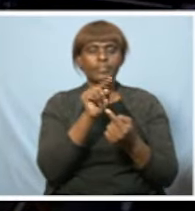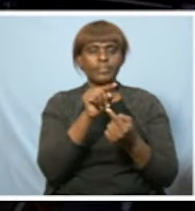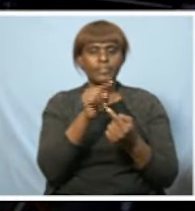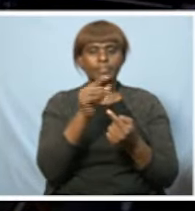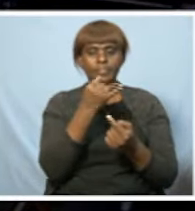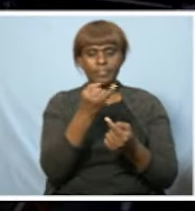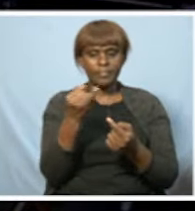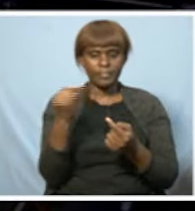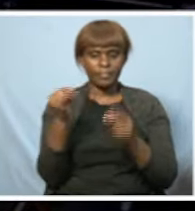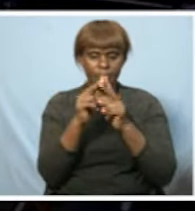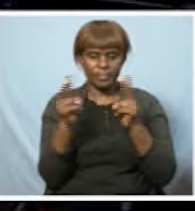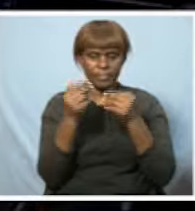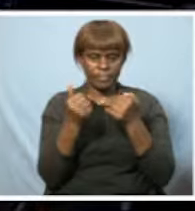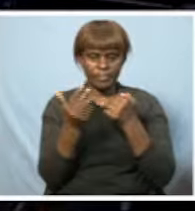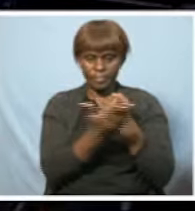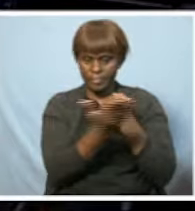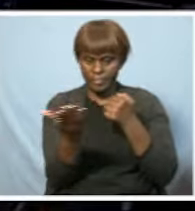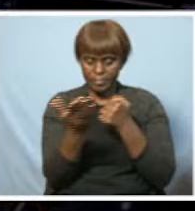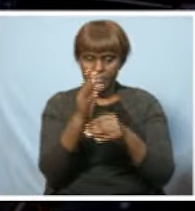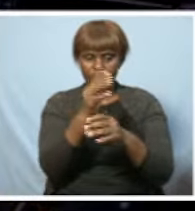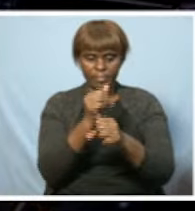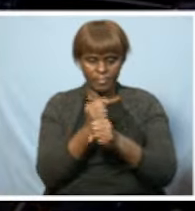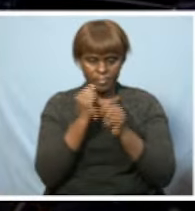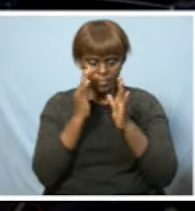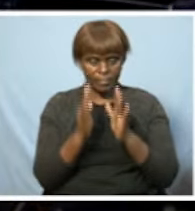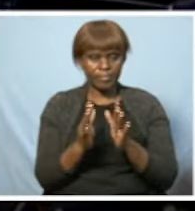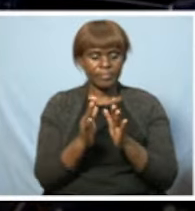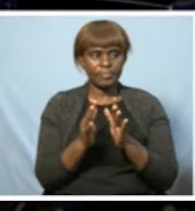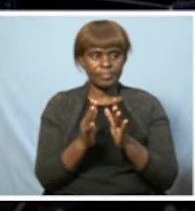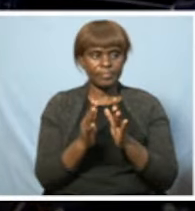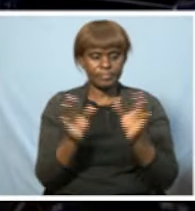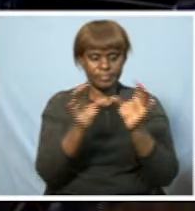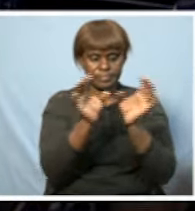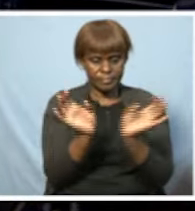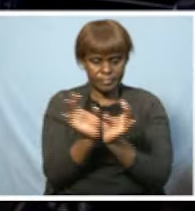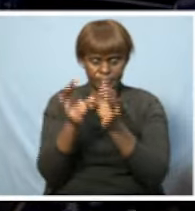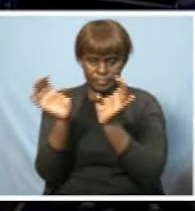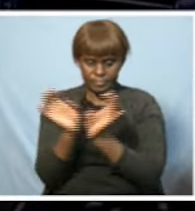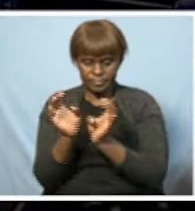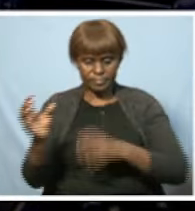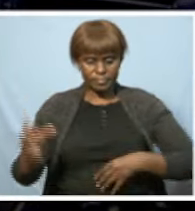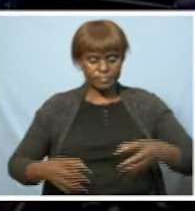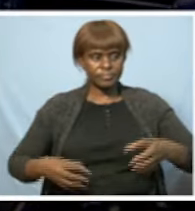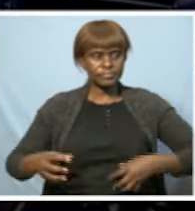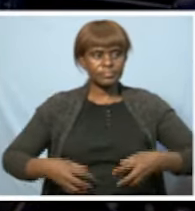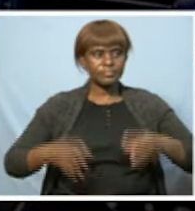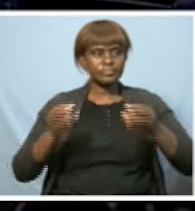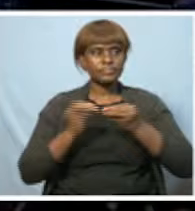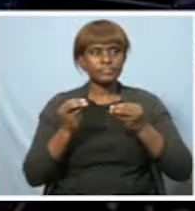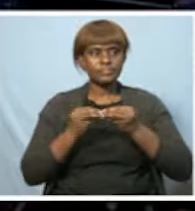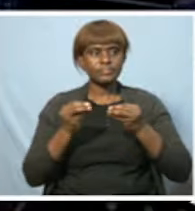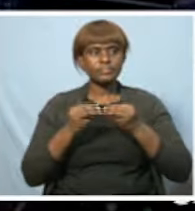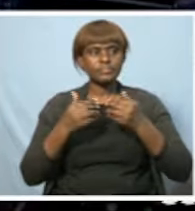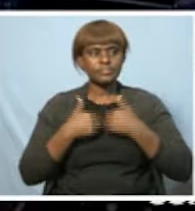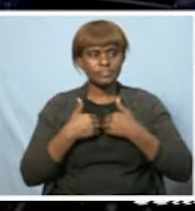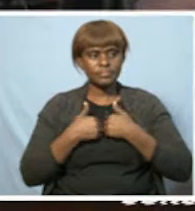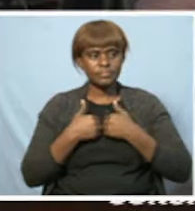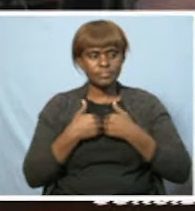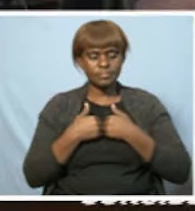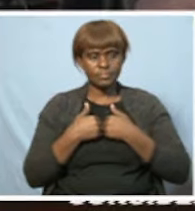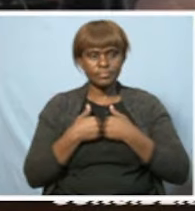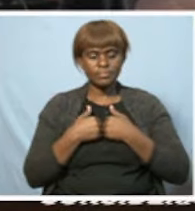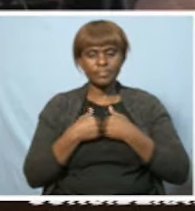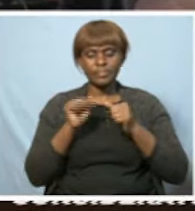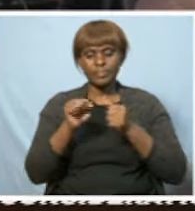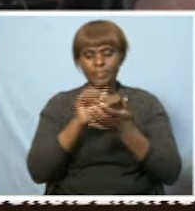item. So the recipient constituency, I think, complains. I have witnessed that. That would be ideal if